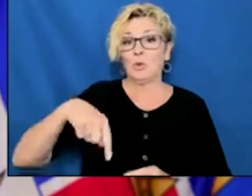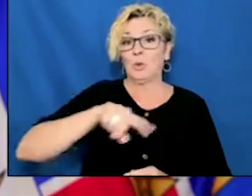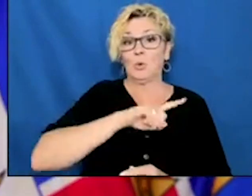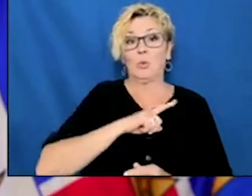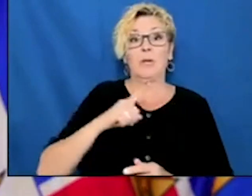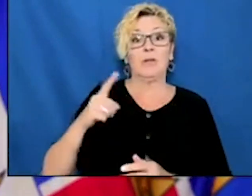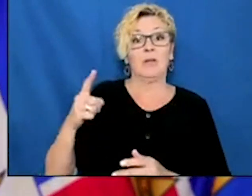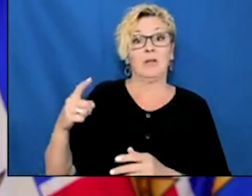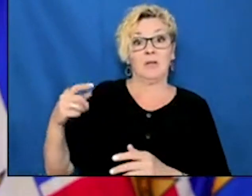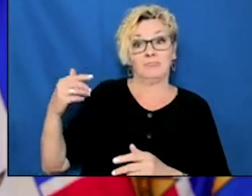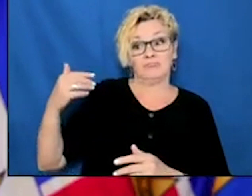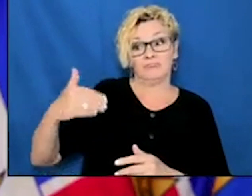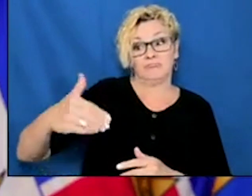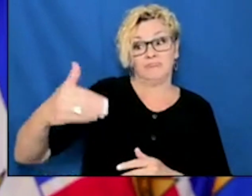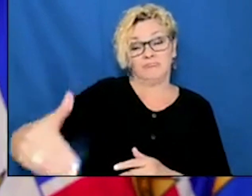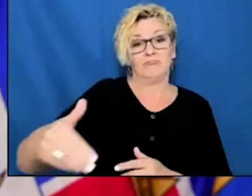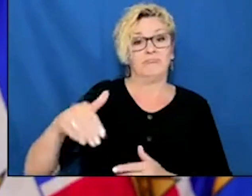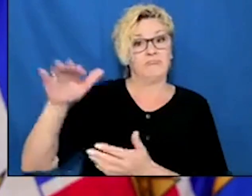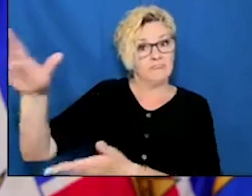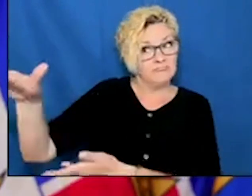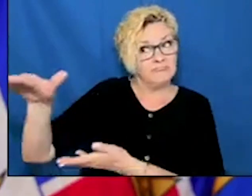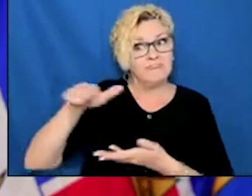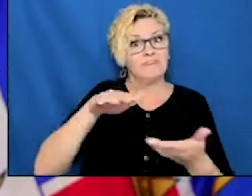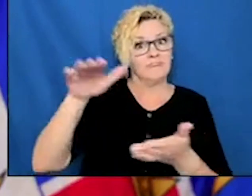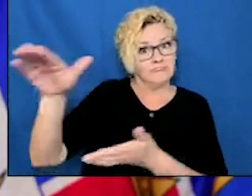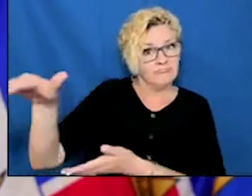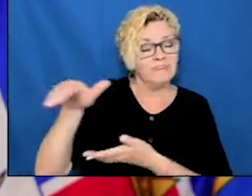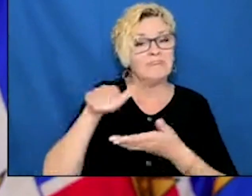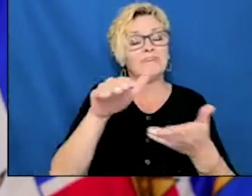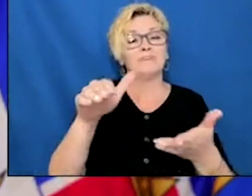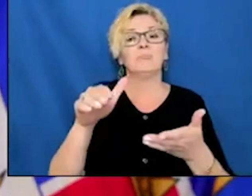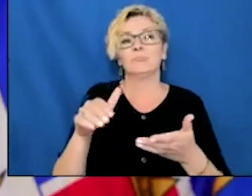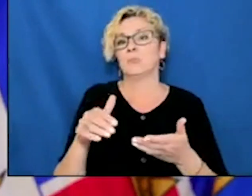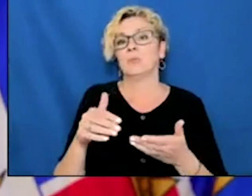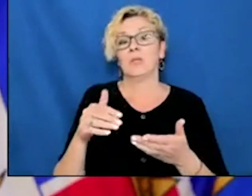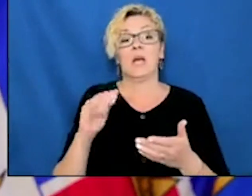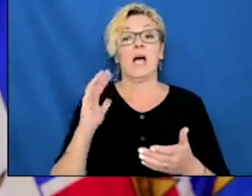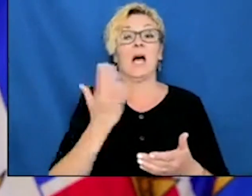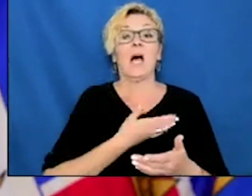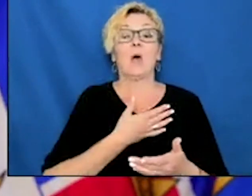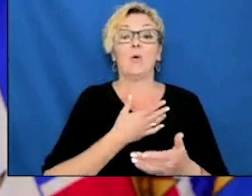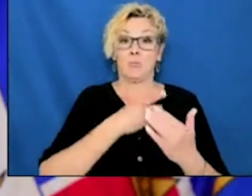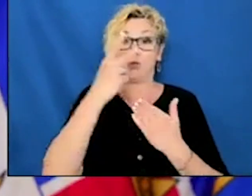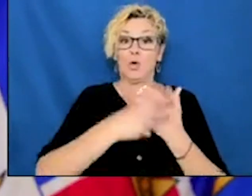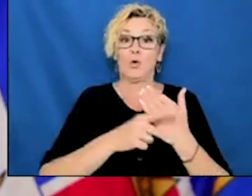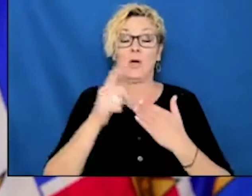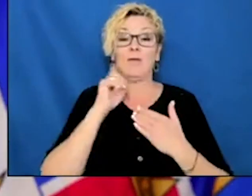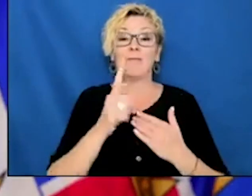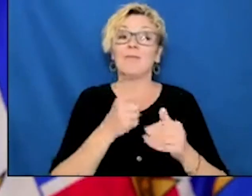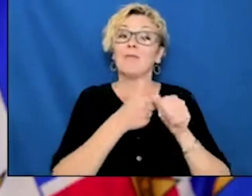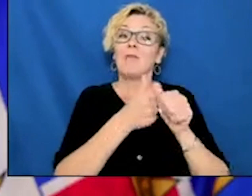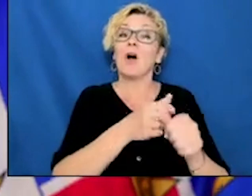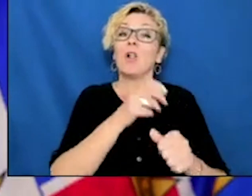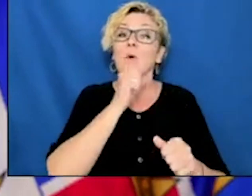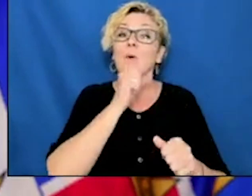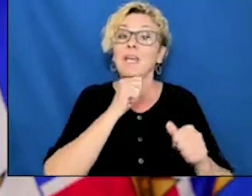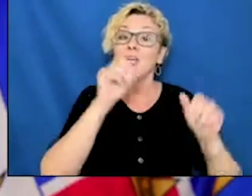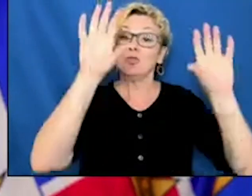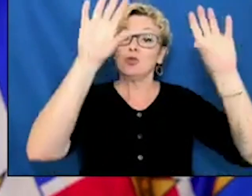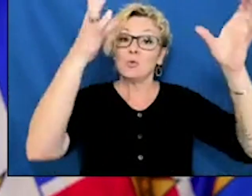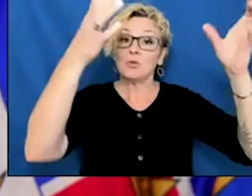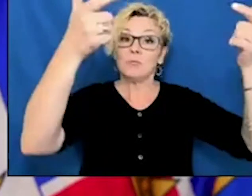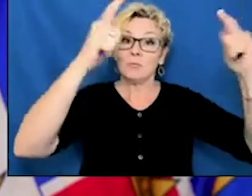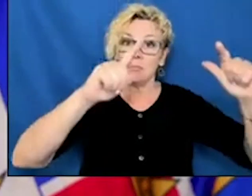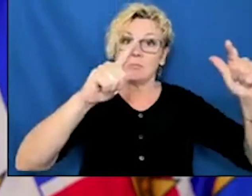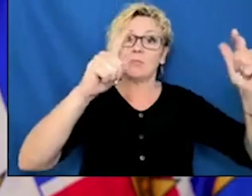This means we can move down our age-based program very rapidly in the next few weeks. Starting later this evening across